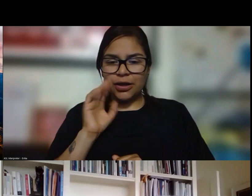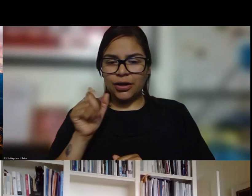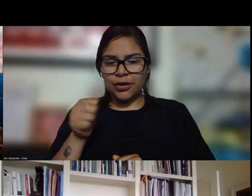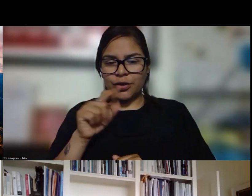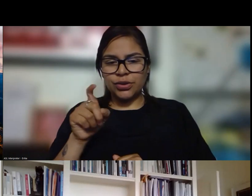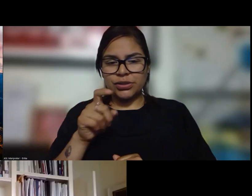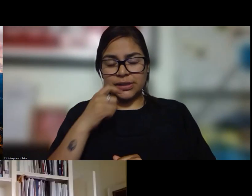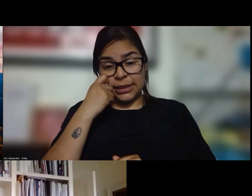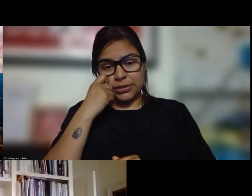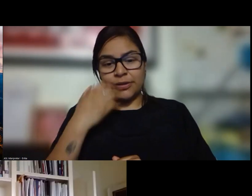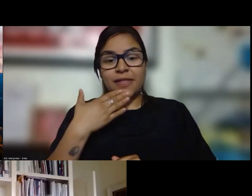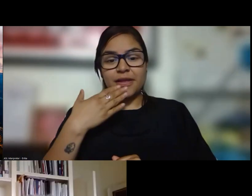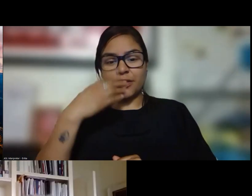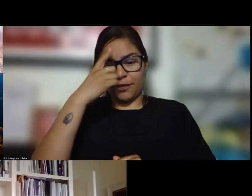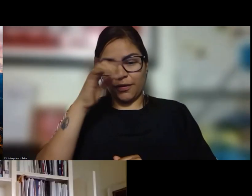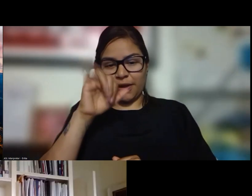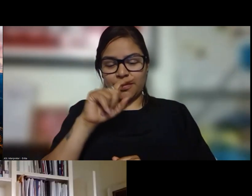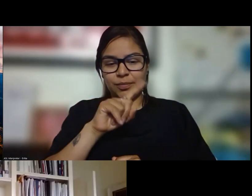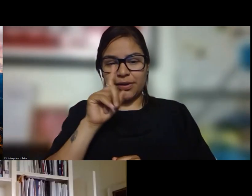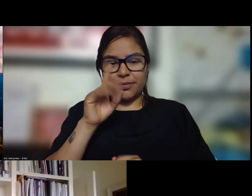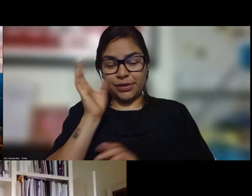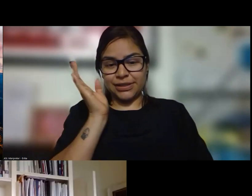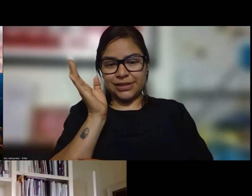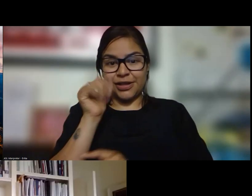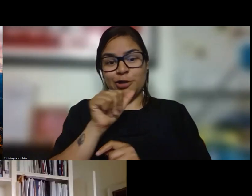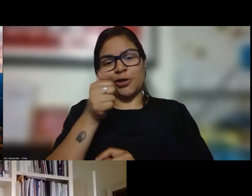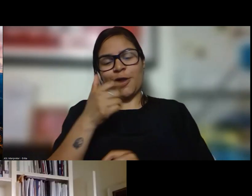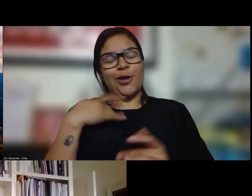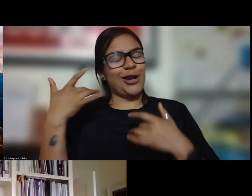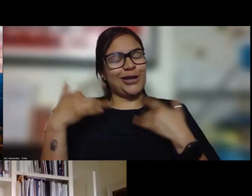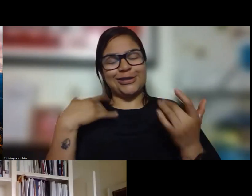Thank you for that presentation. And this is another exciting